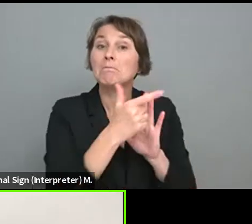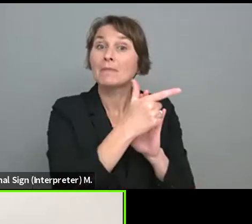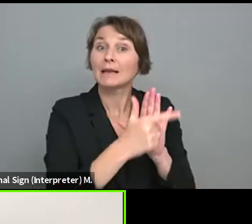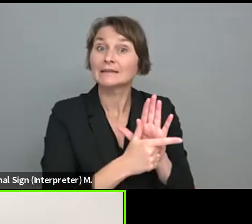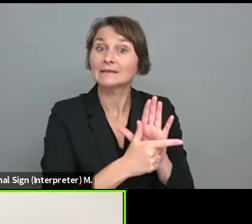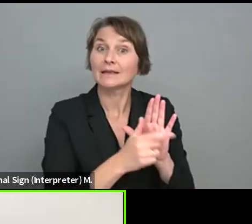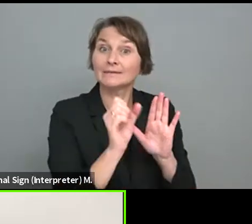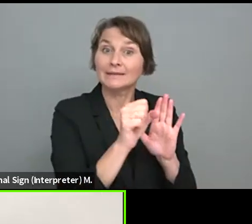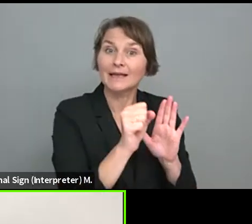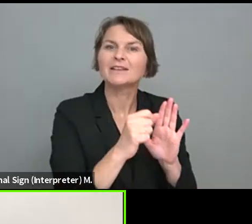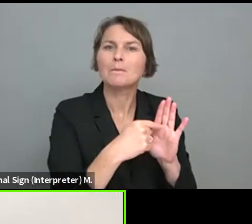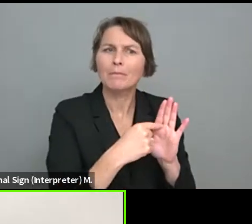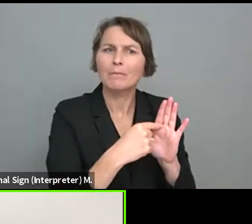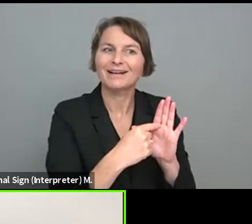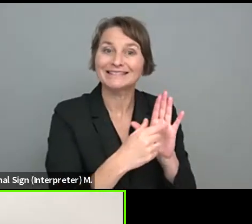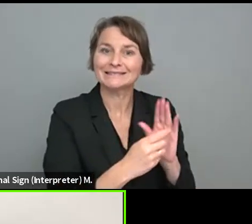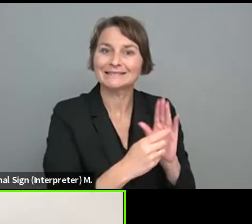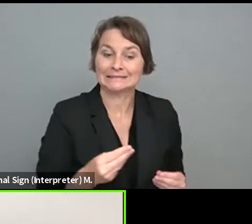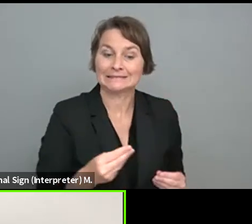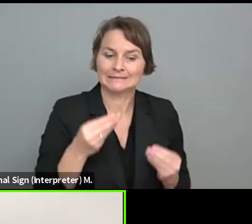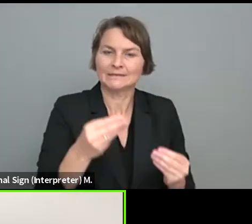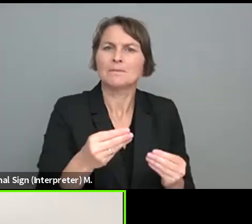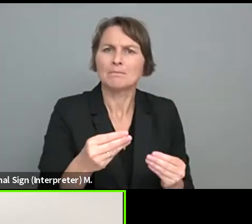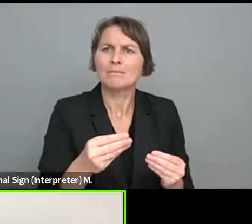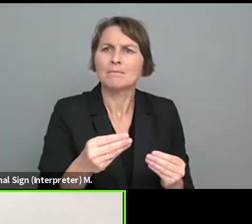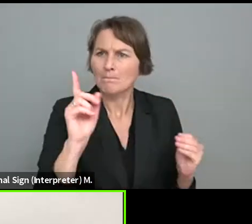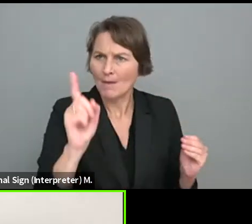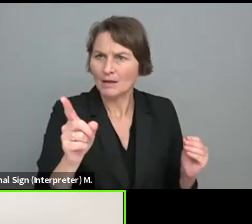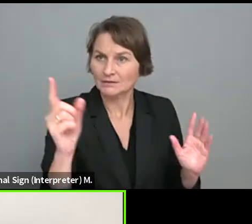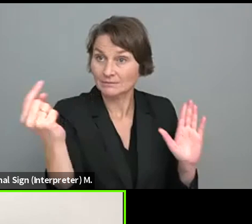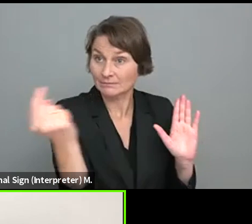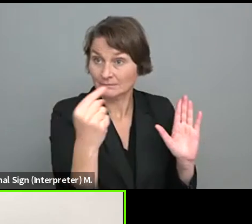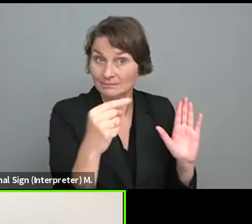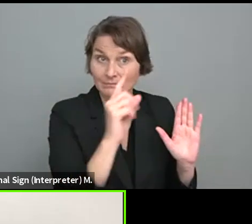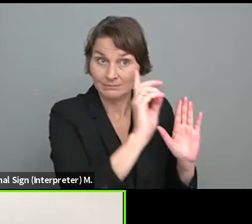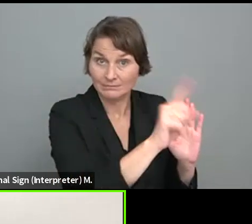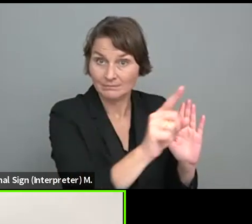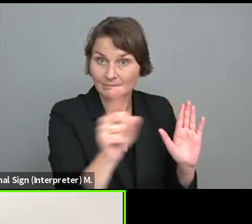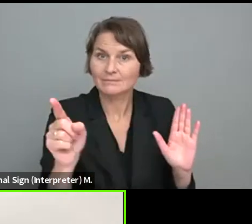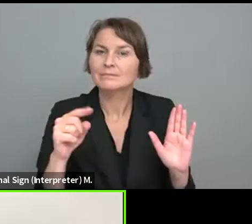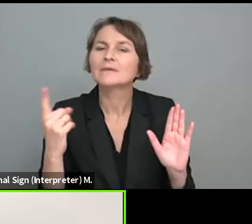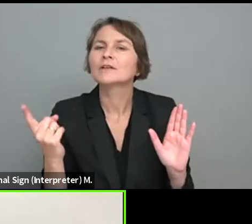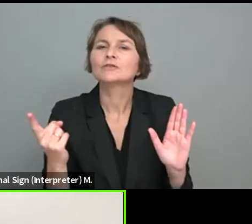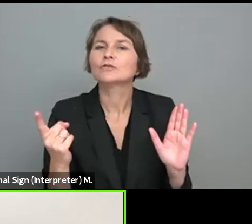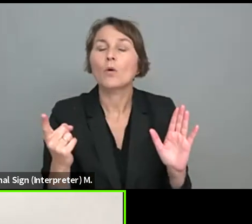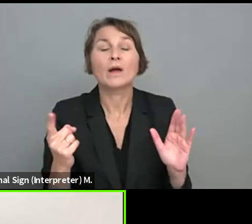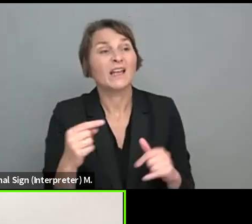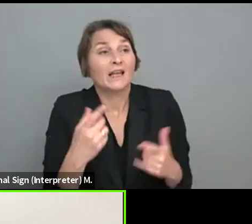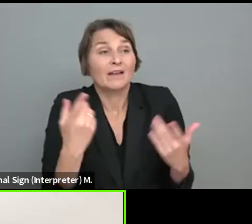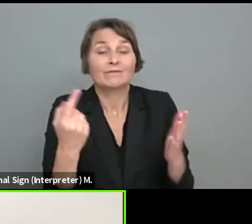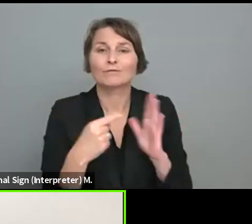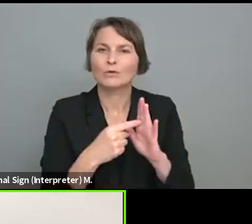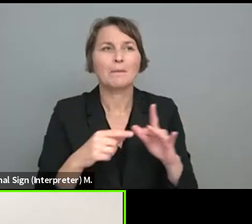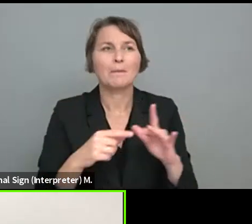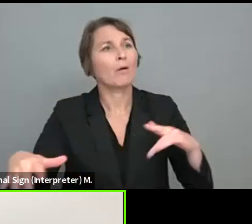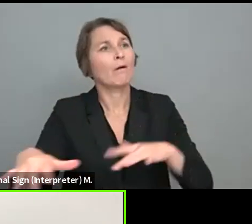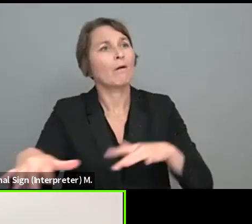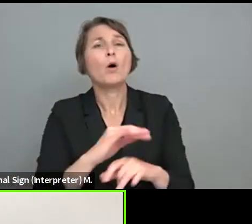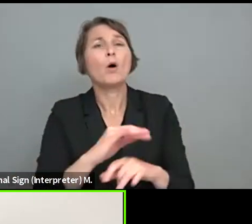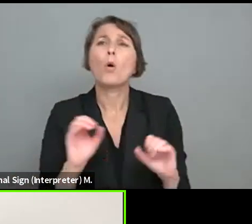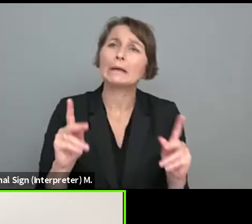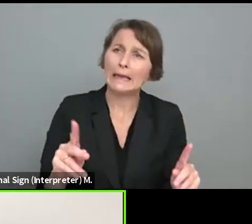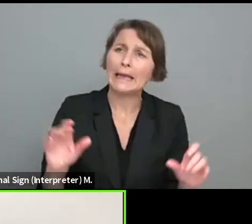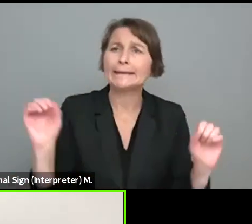to enforce it. You know, all of the social will in the world is nothing if you don't have the legislation, and all of the bills in the world are worth nothing if, you